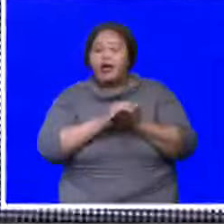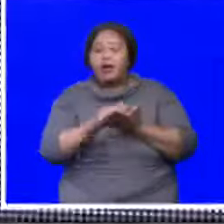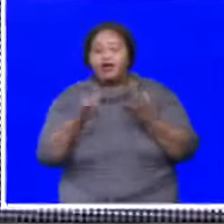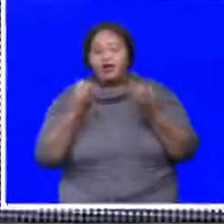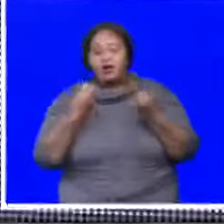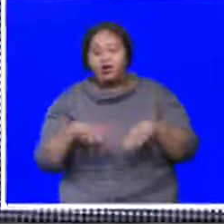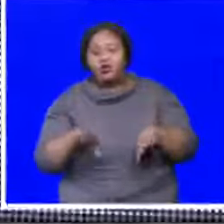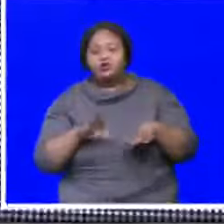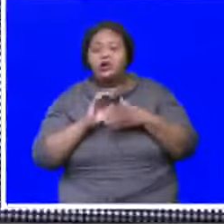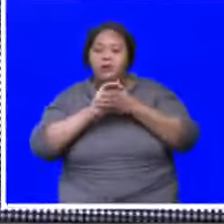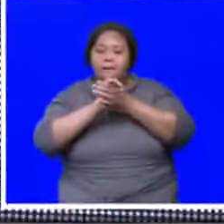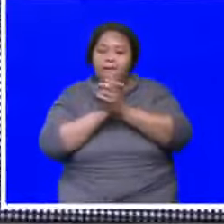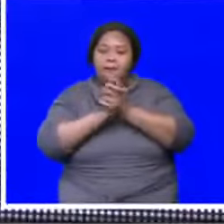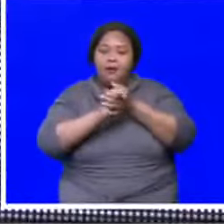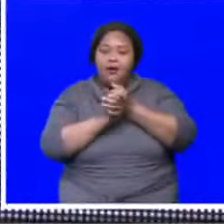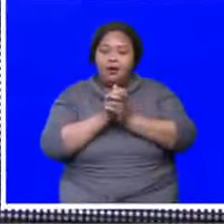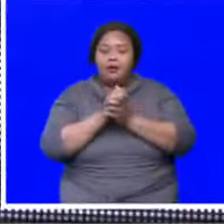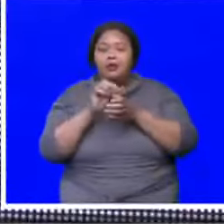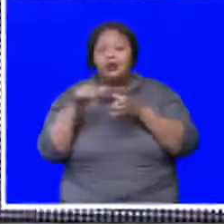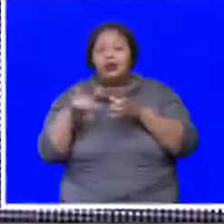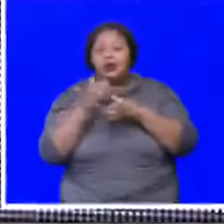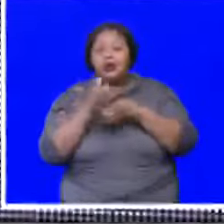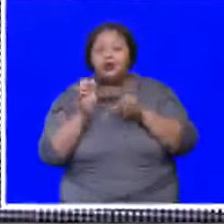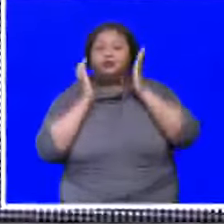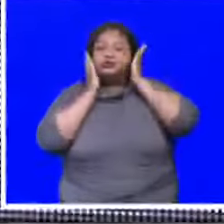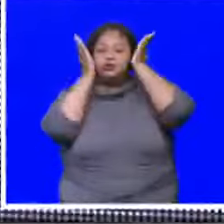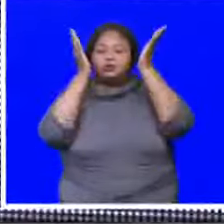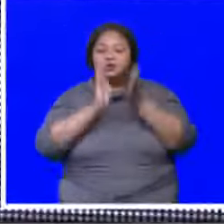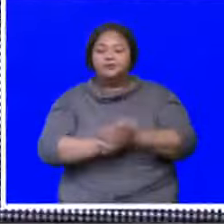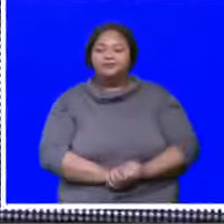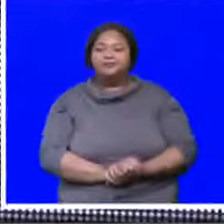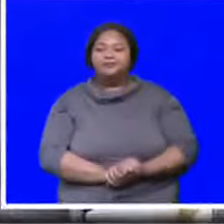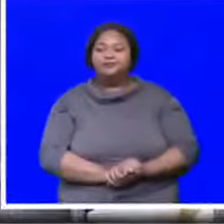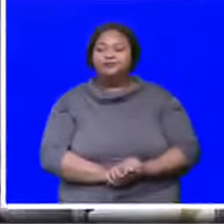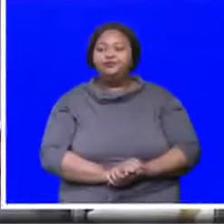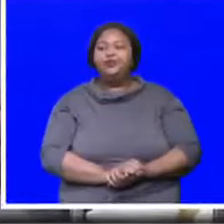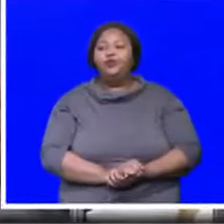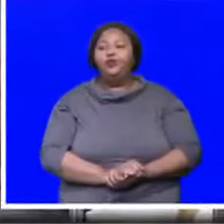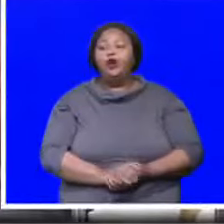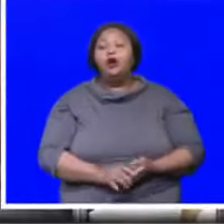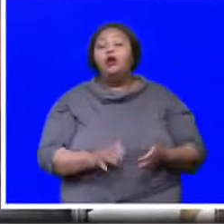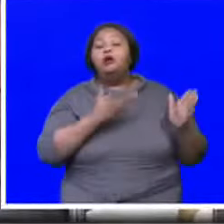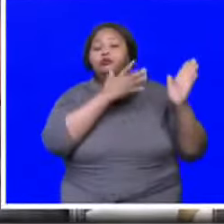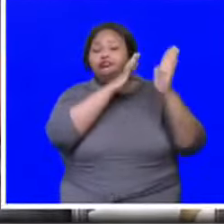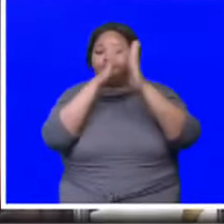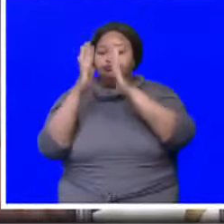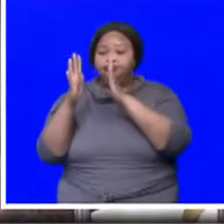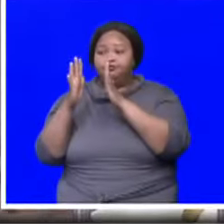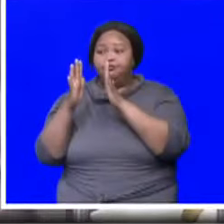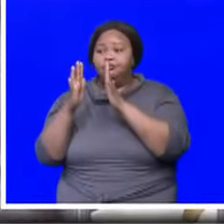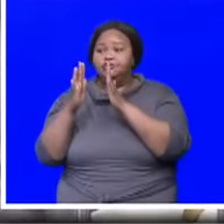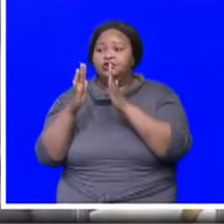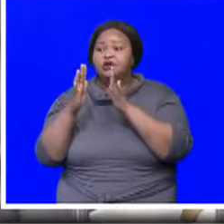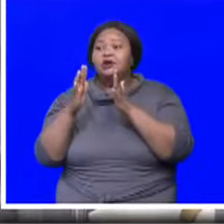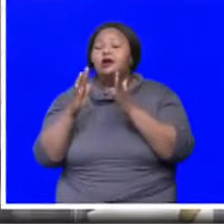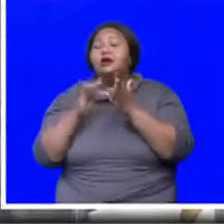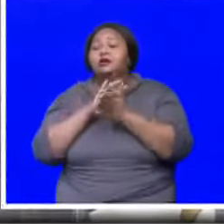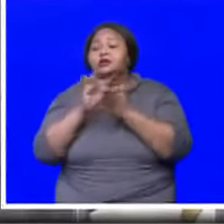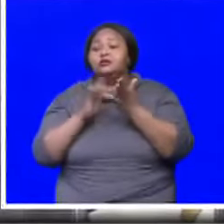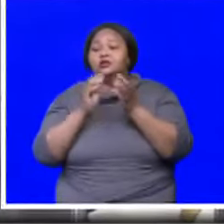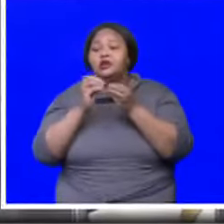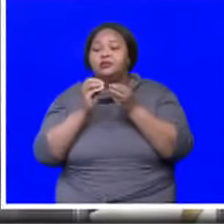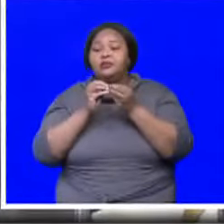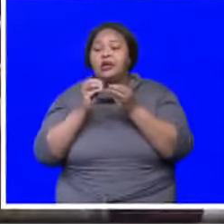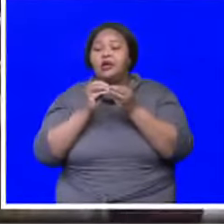pride as a nation. I also want to congratulate the governor and his team for a job well done.